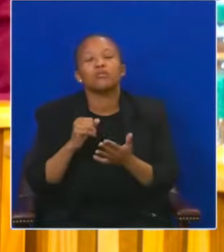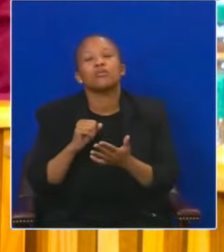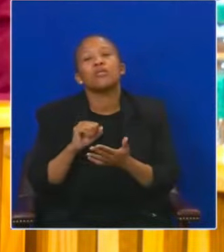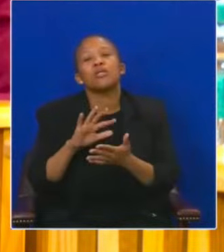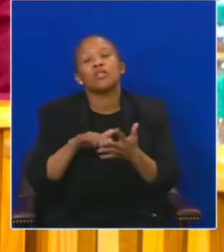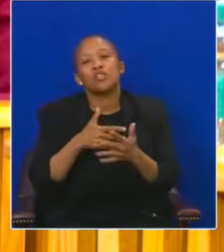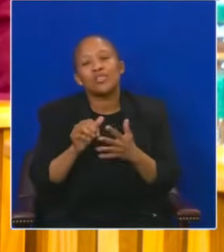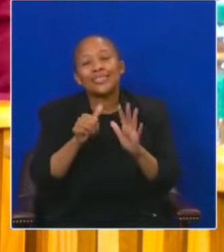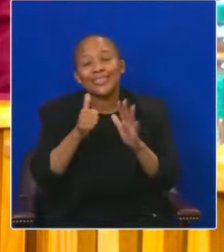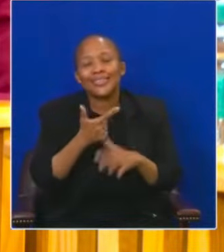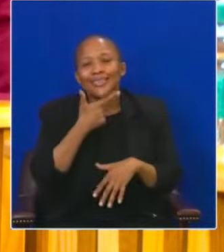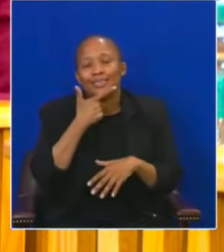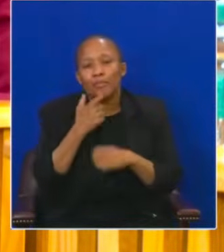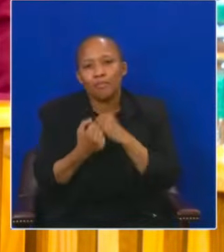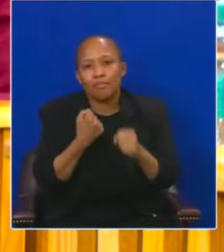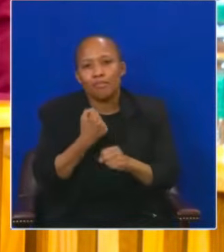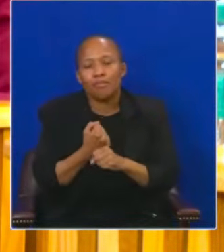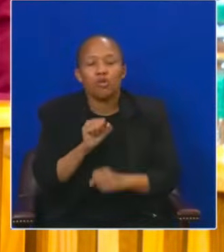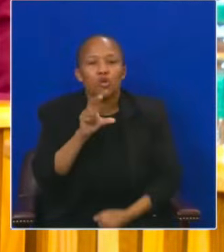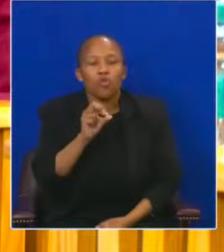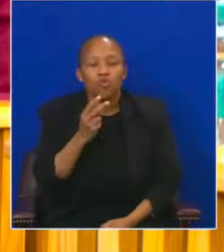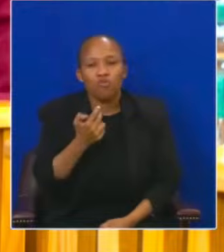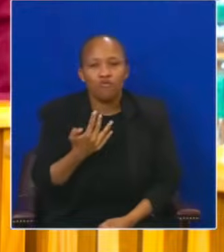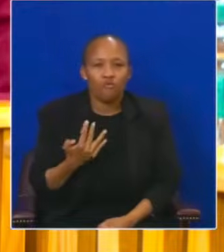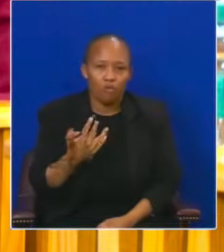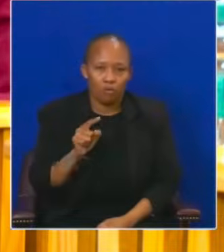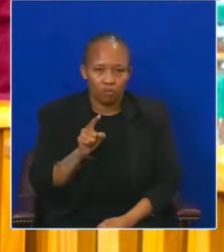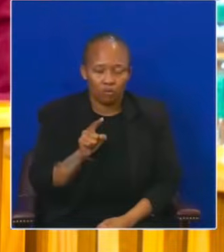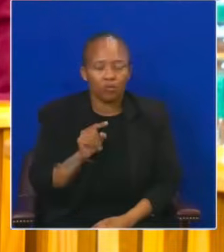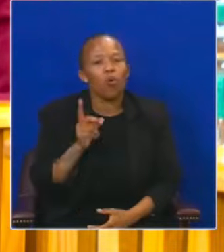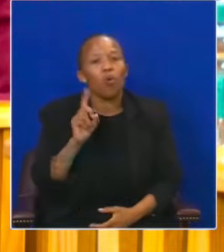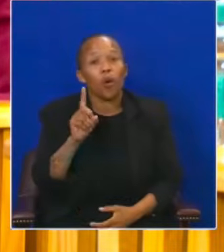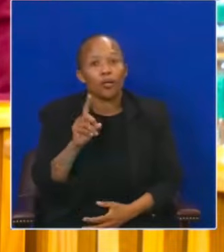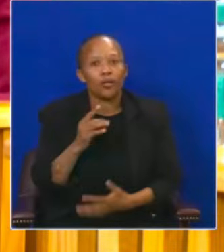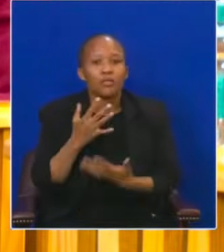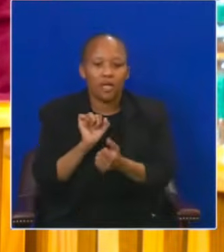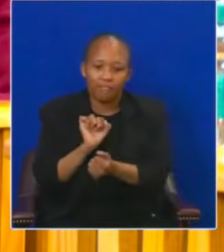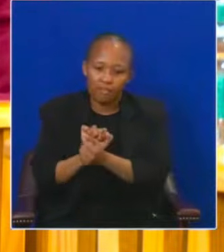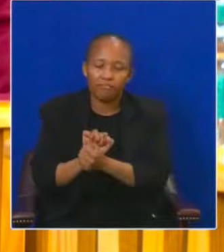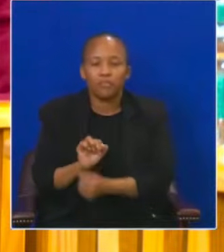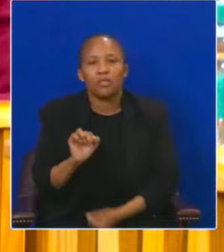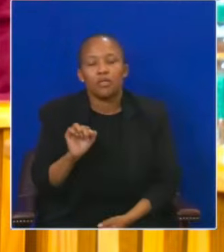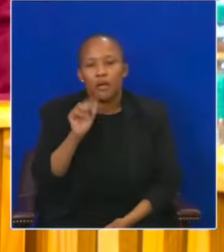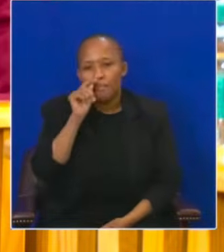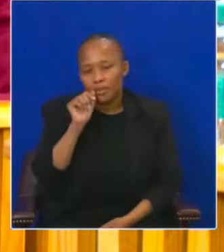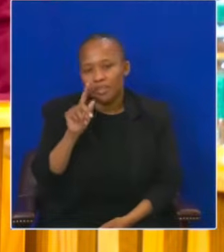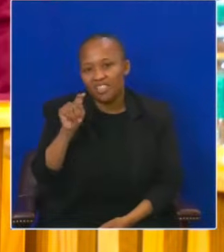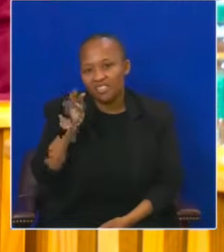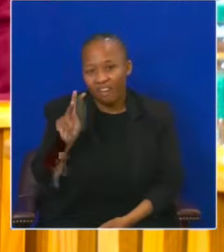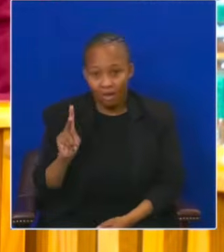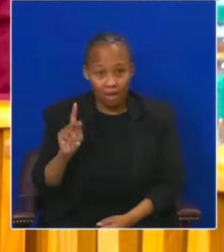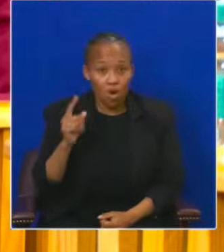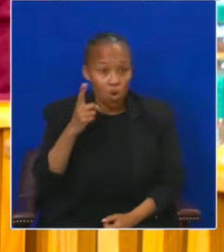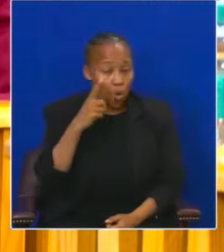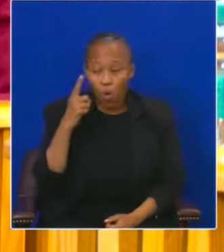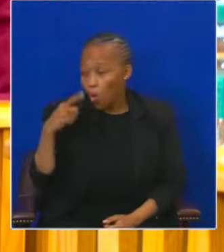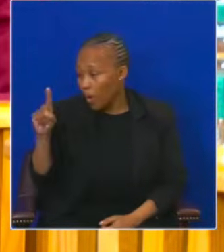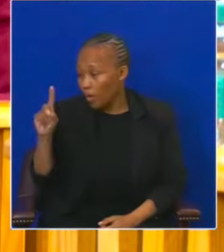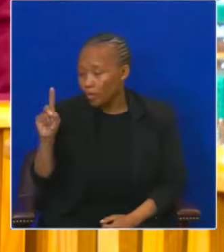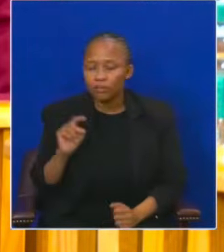2024 was the arrest of Mr. Lucky Molefe. Is that correct? That is